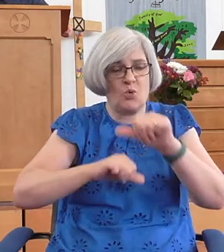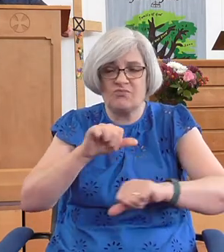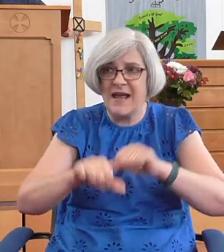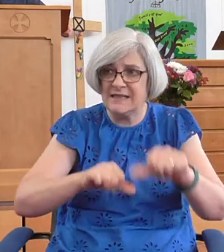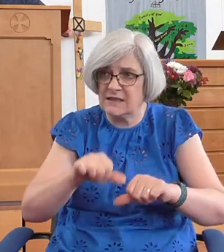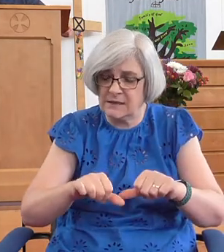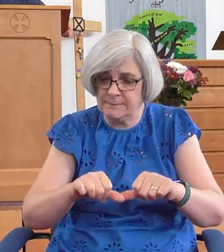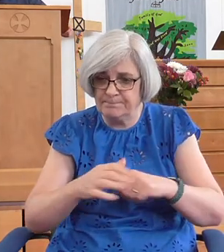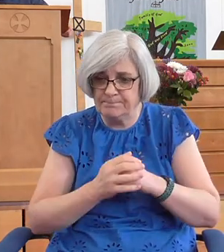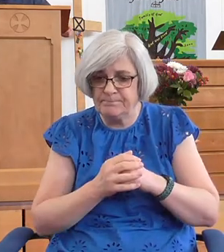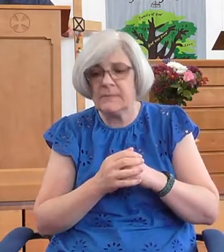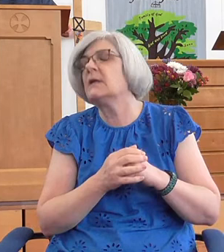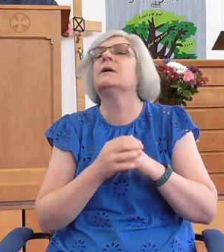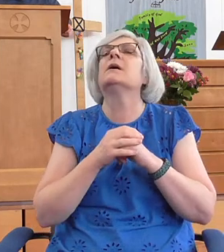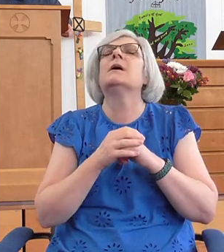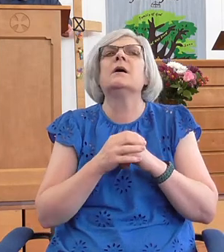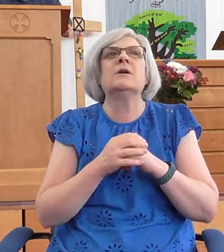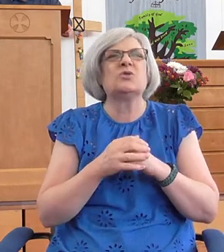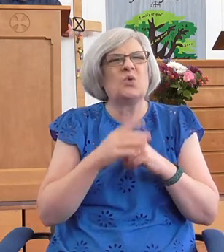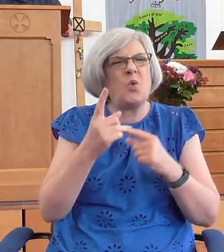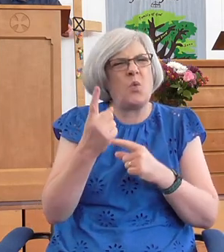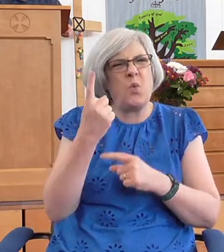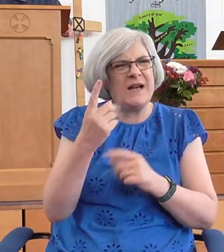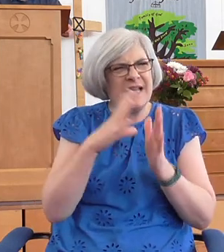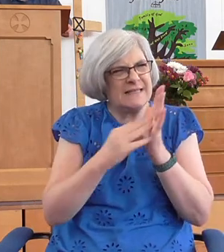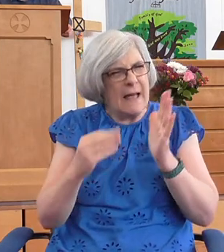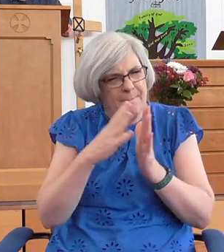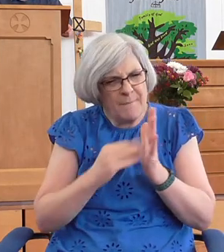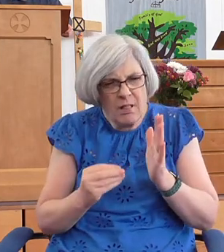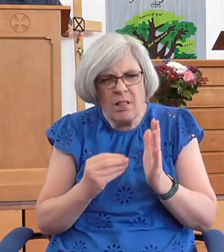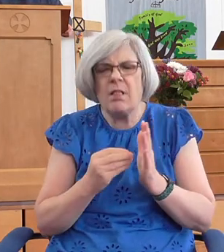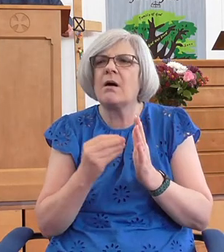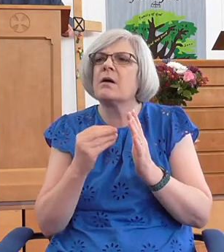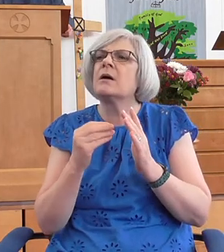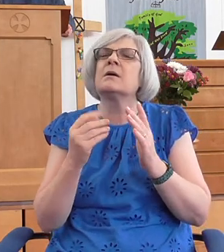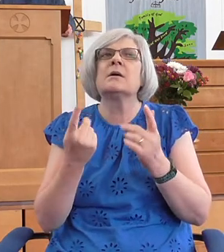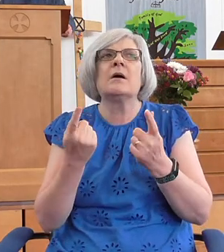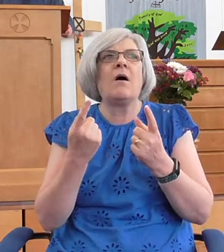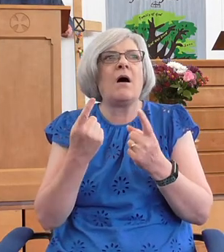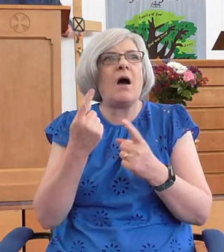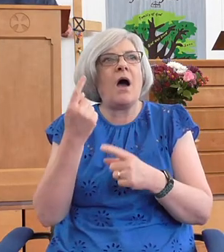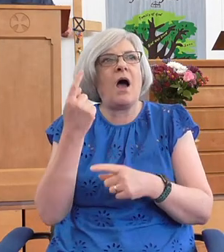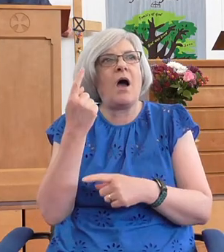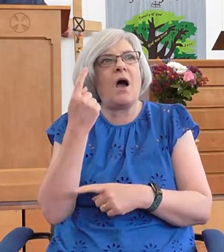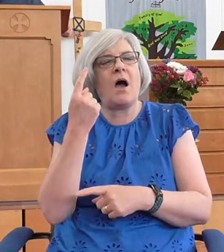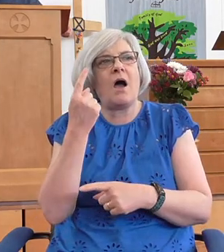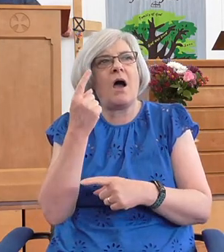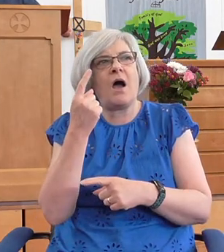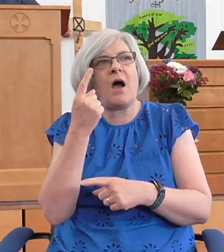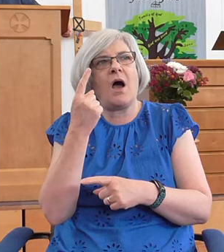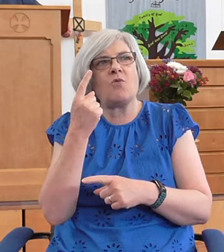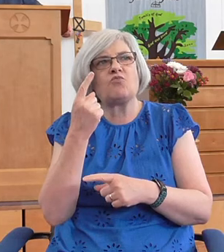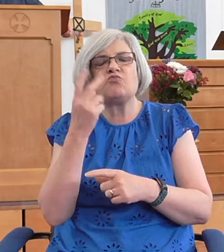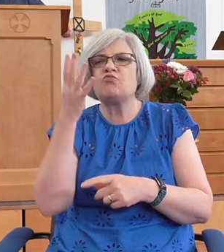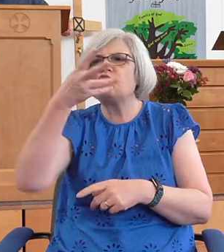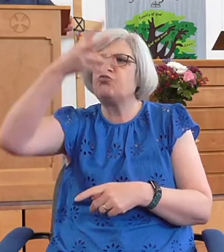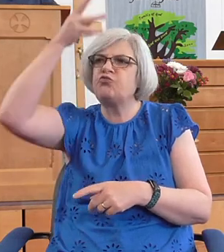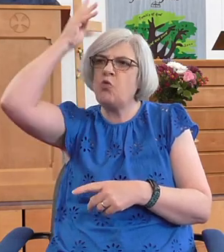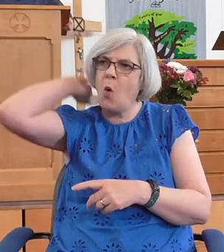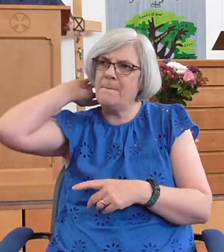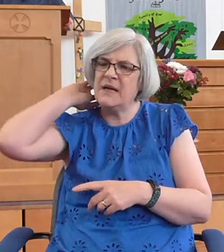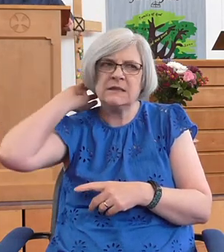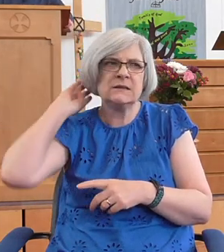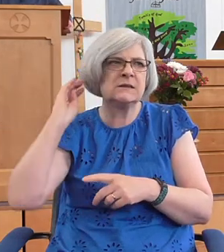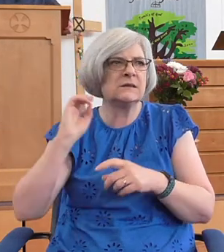This, having cited as one example amongst many others, the perception of a Roman charioteer watching